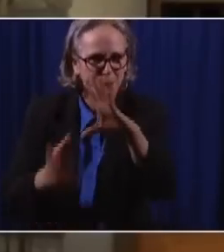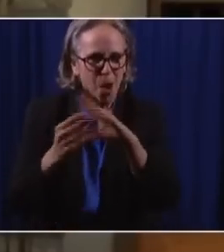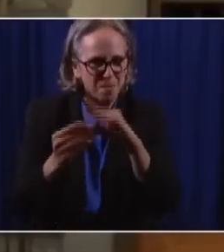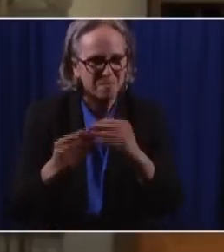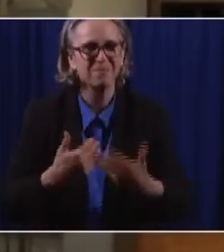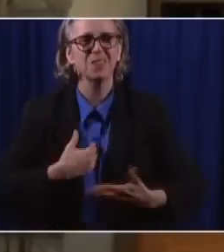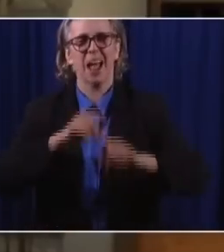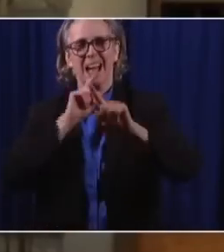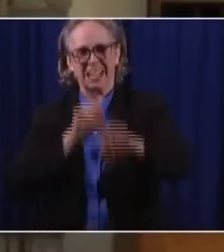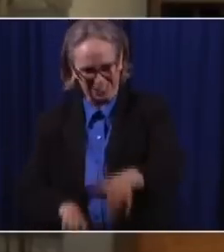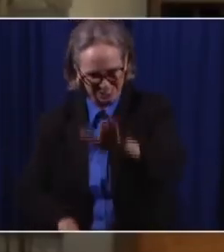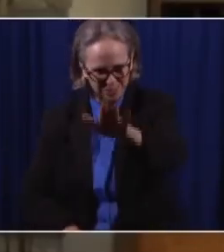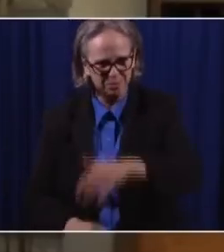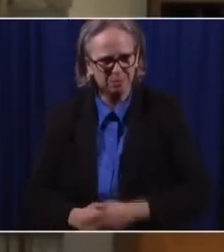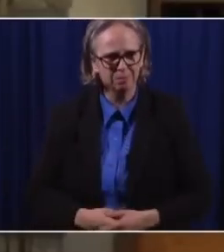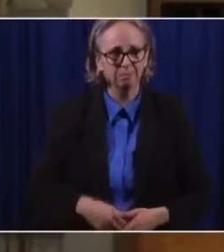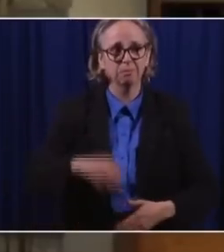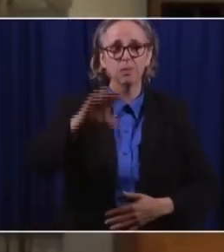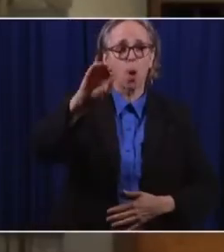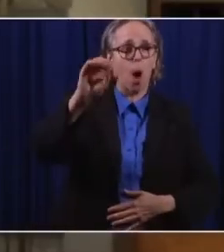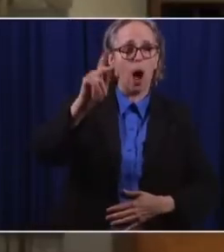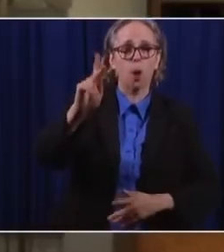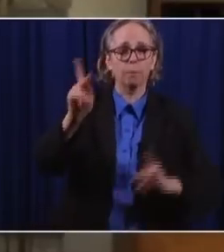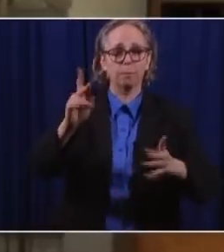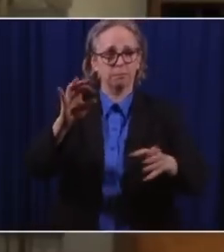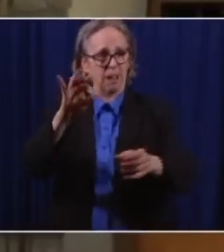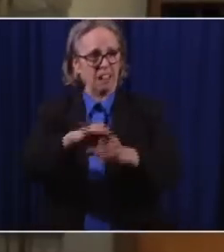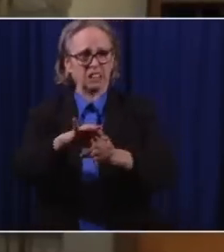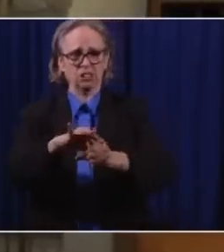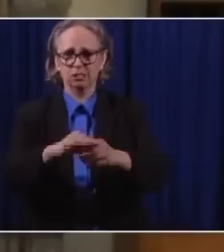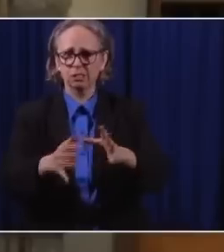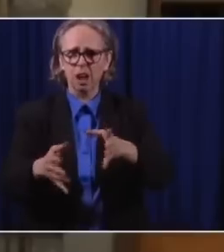I think Ohio's election was run exceedingly well.